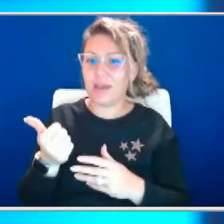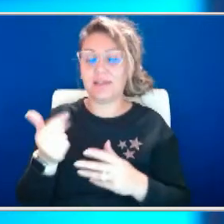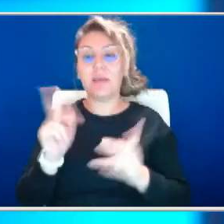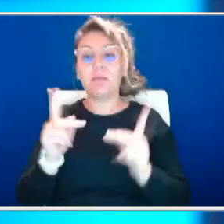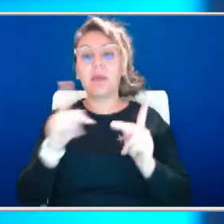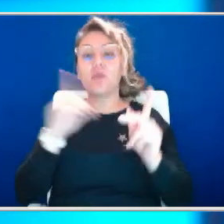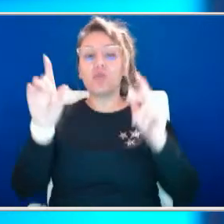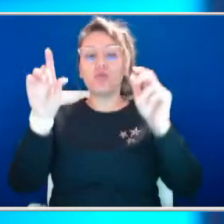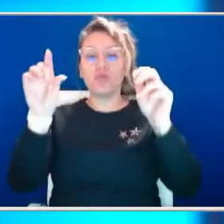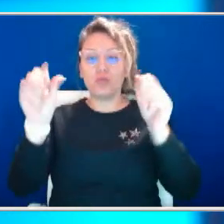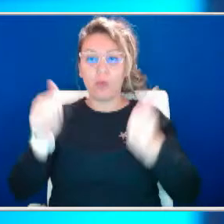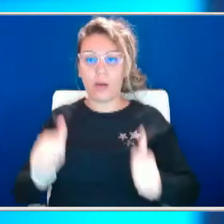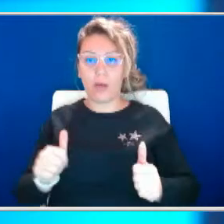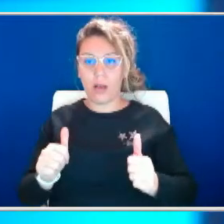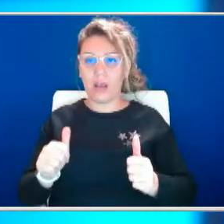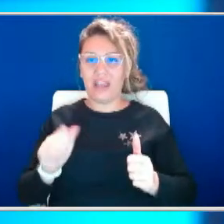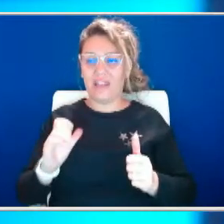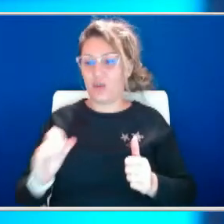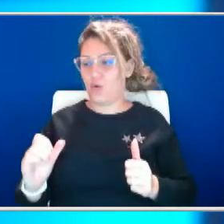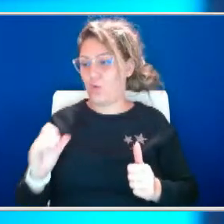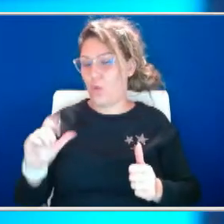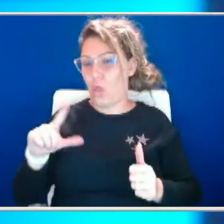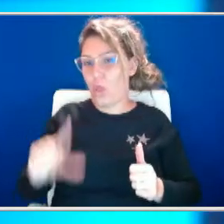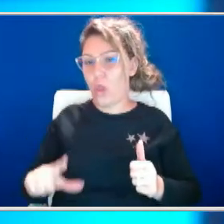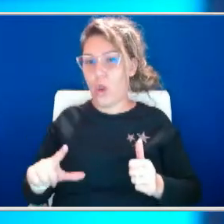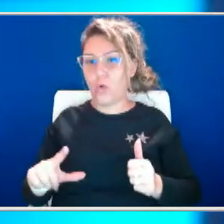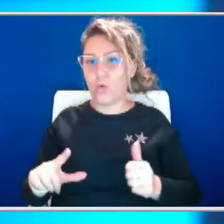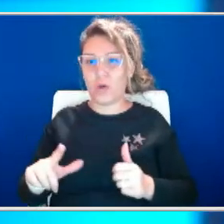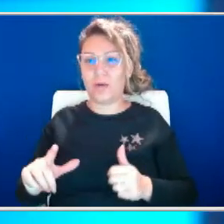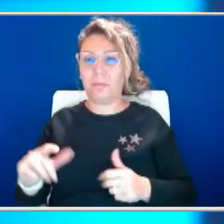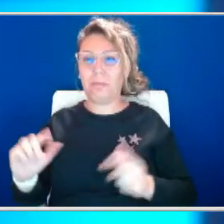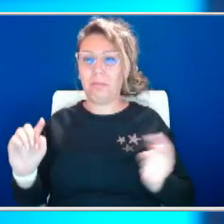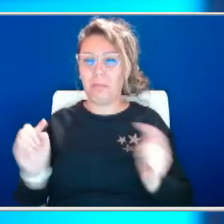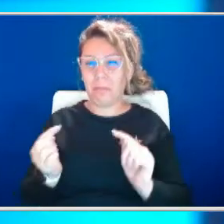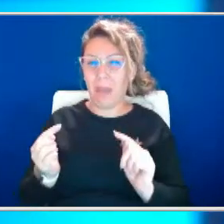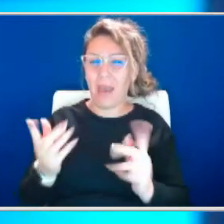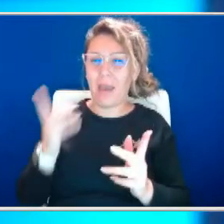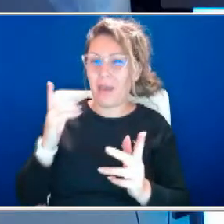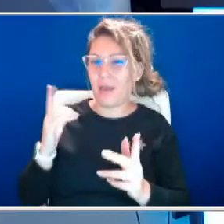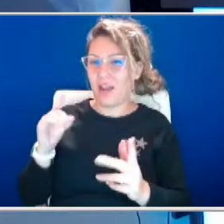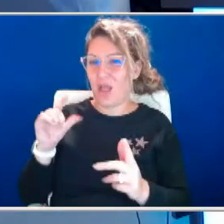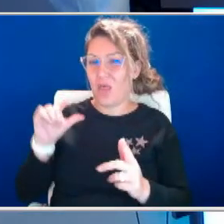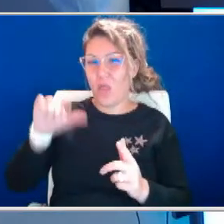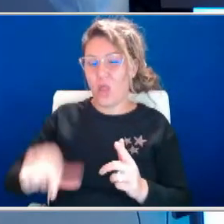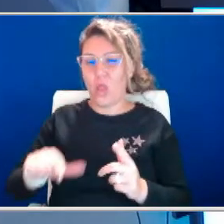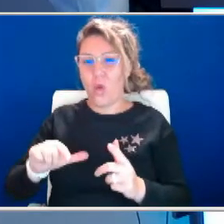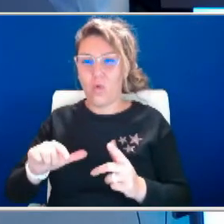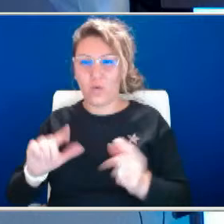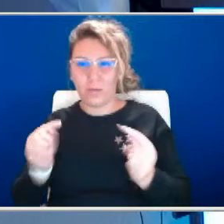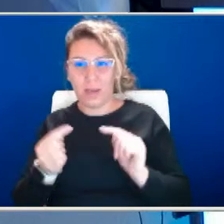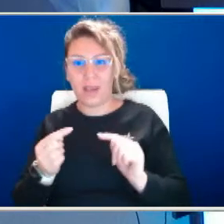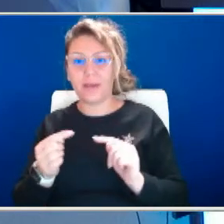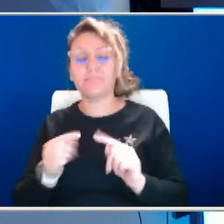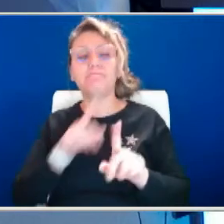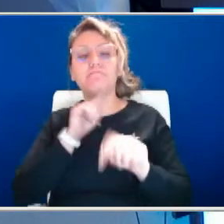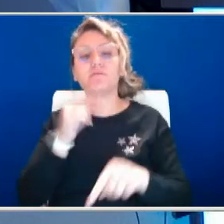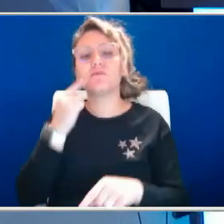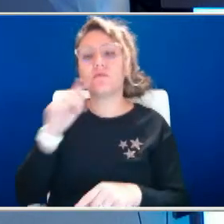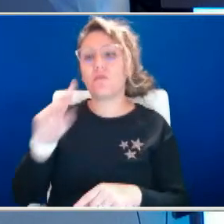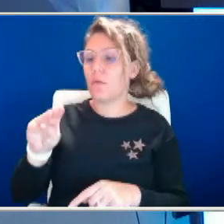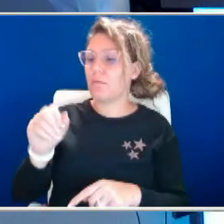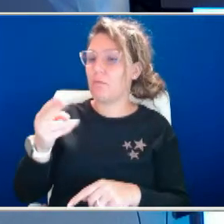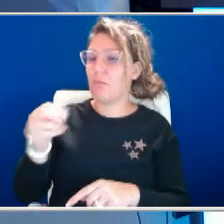lower back, and most of their pain is localized kind of in that lower back area. Answer this one for Mona. Can this help older people